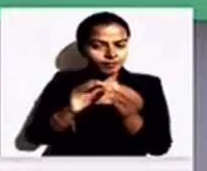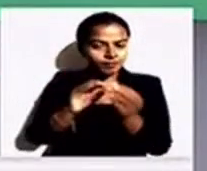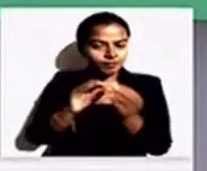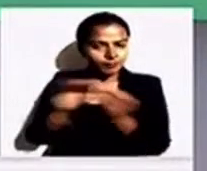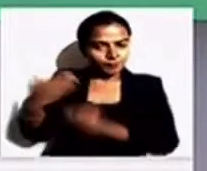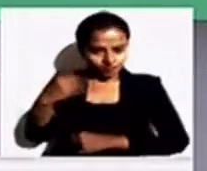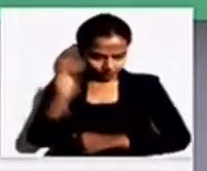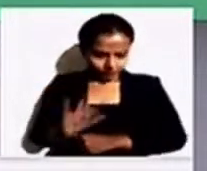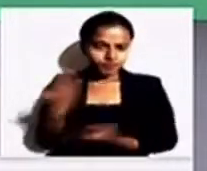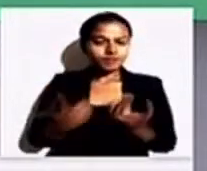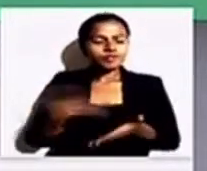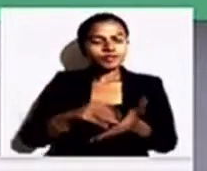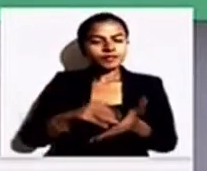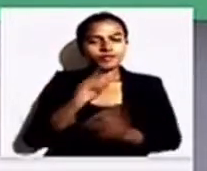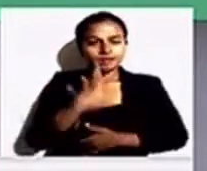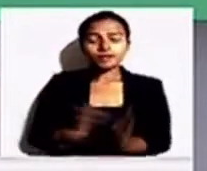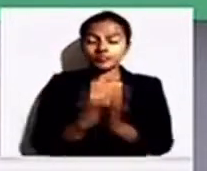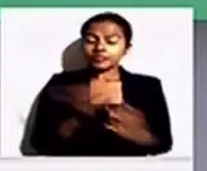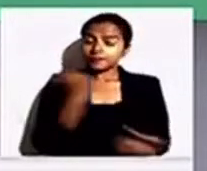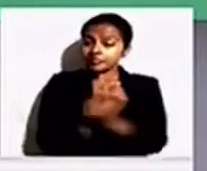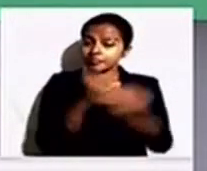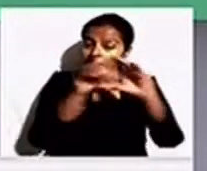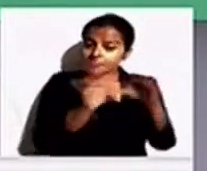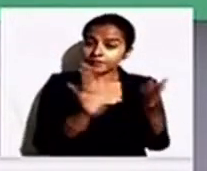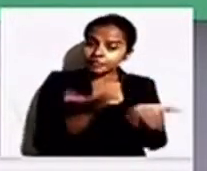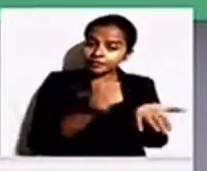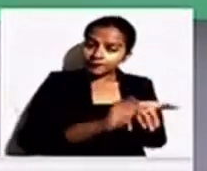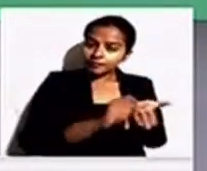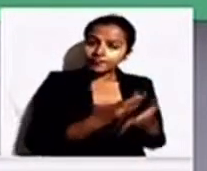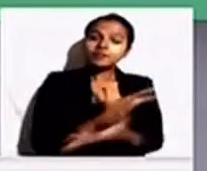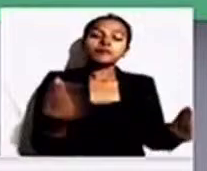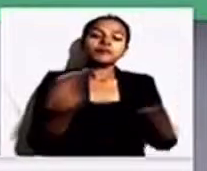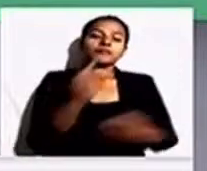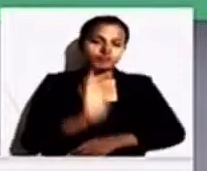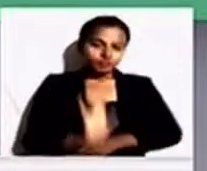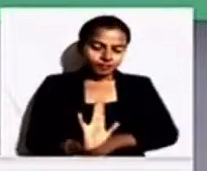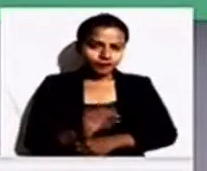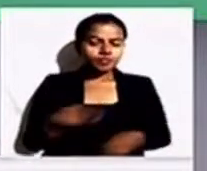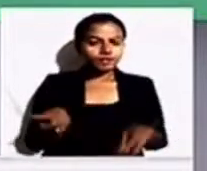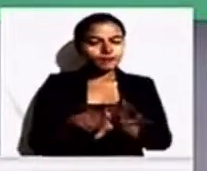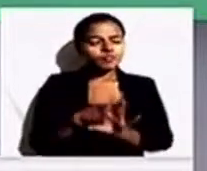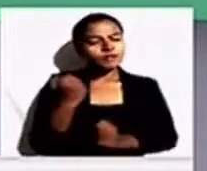Mahara prison has gone missing. How can incidents of this nature take place?